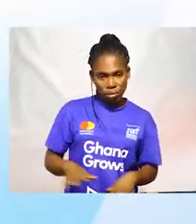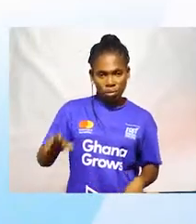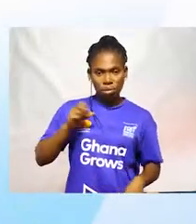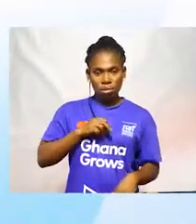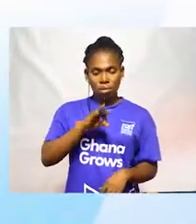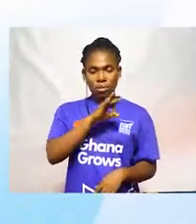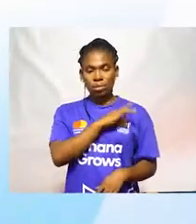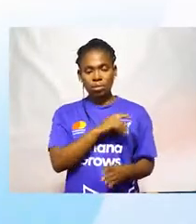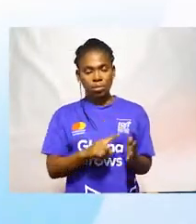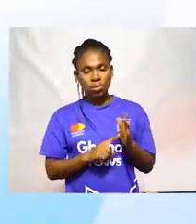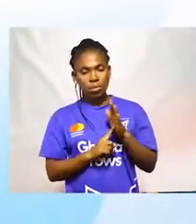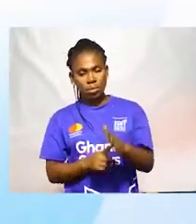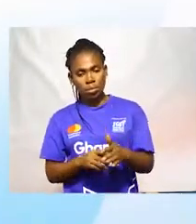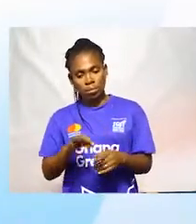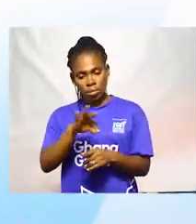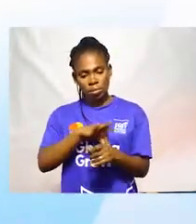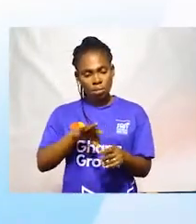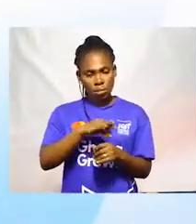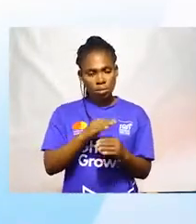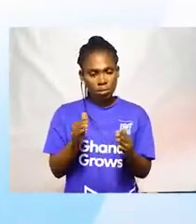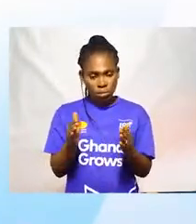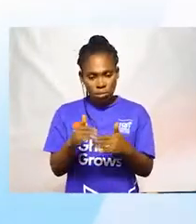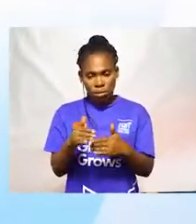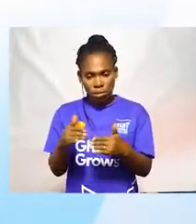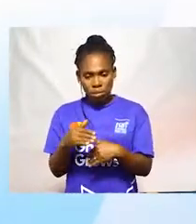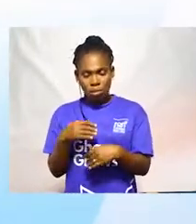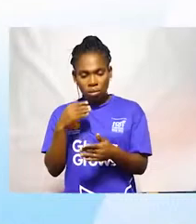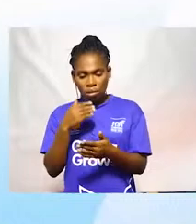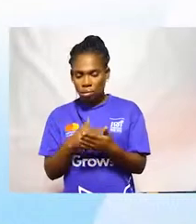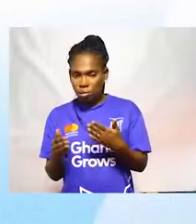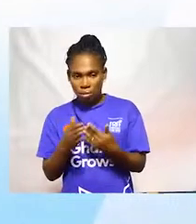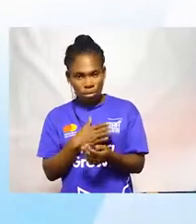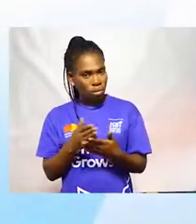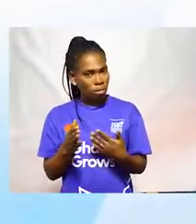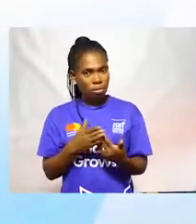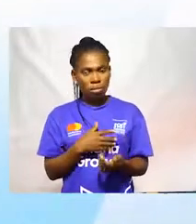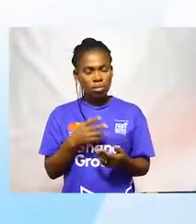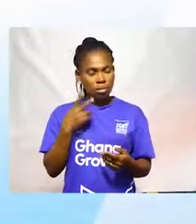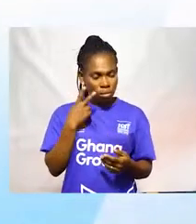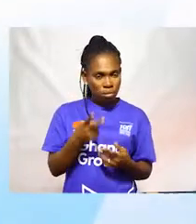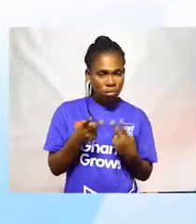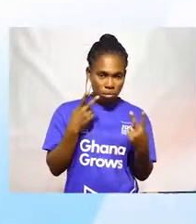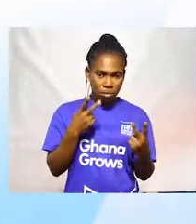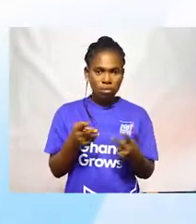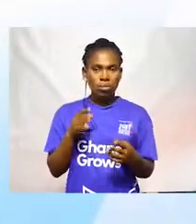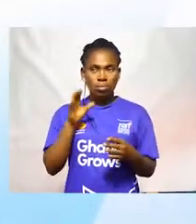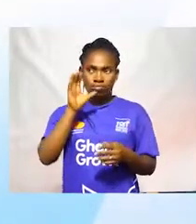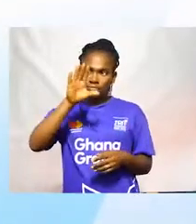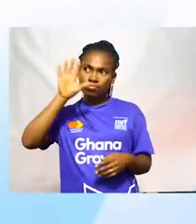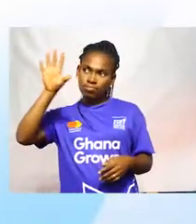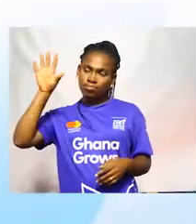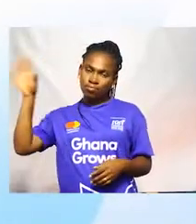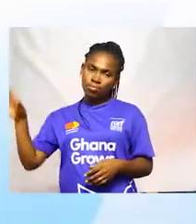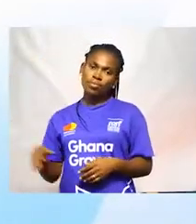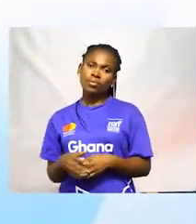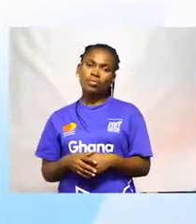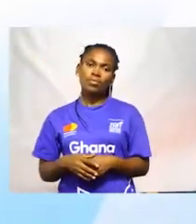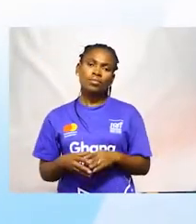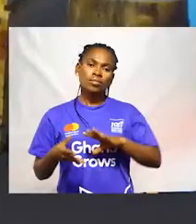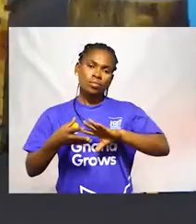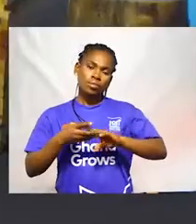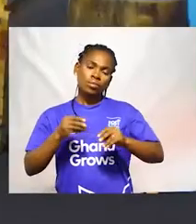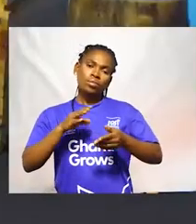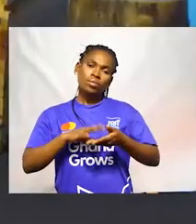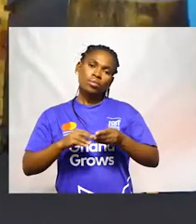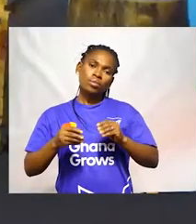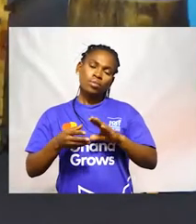Yeah. And seeing tea that is packaged as well as anything you find in Harrods or any big big shop on the Wall Street, it told the story very easily.